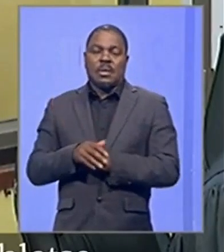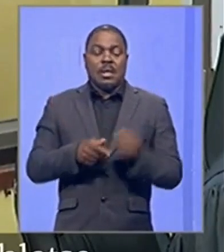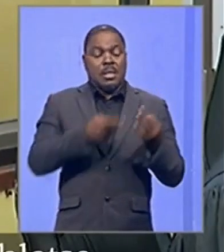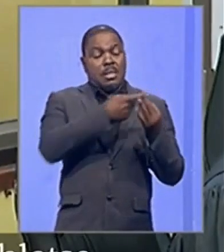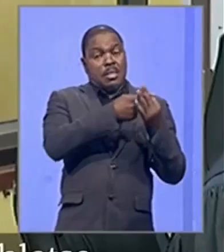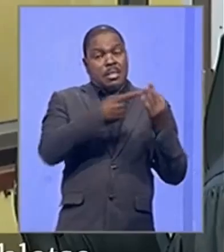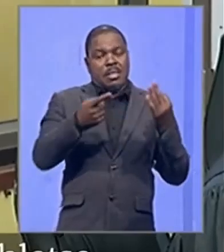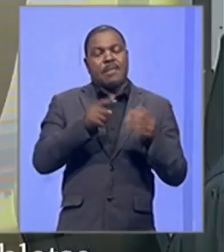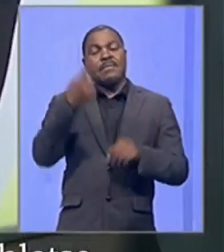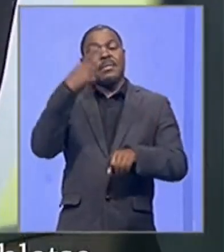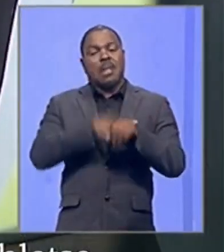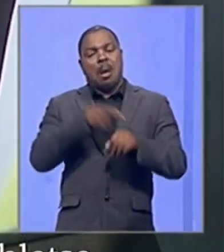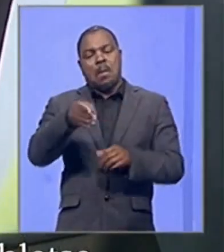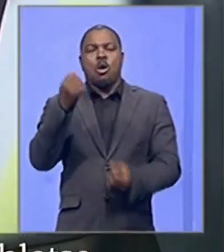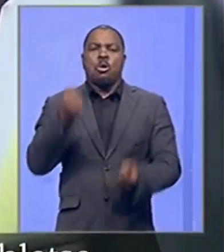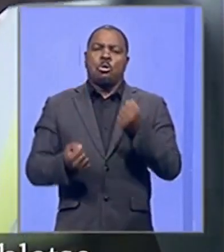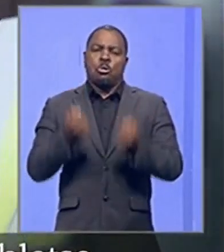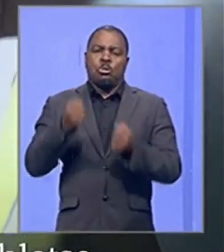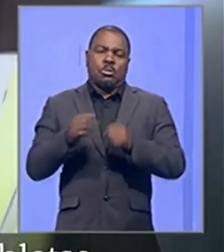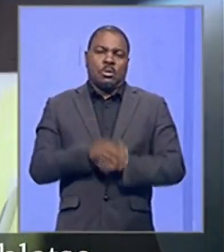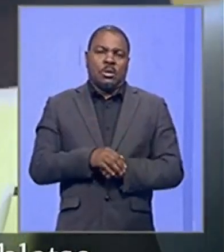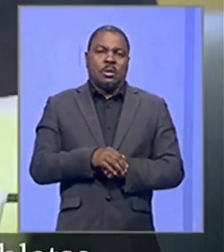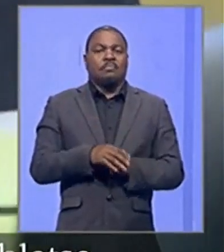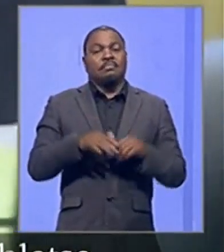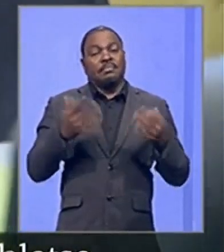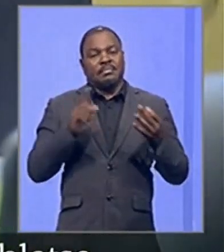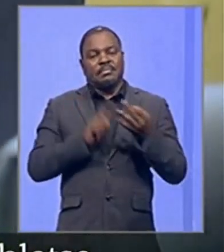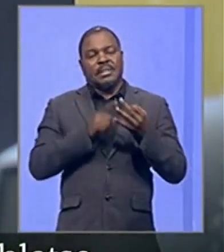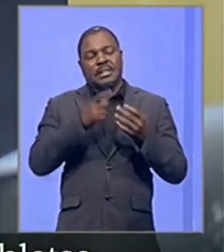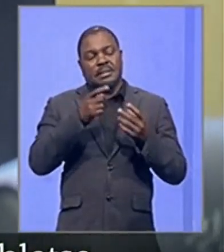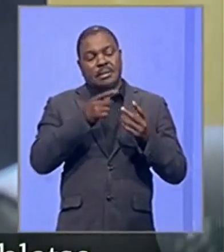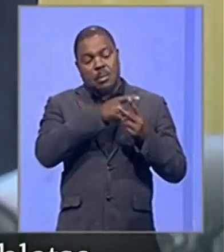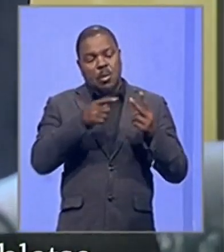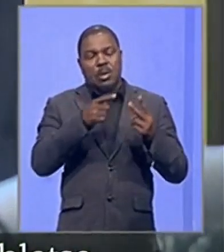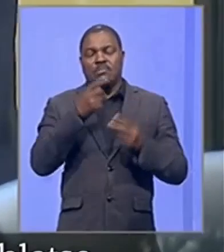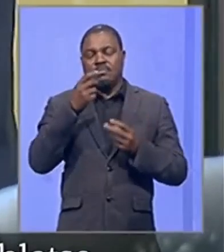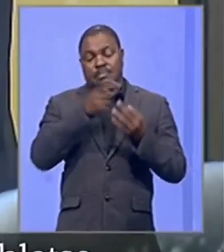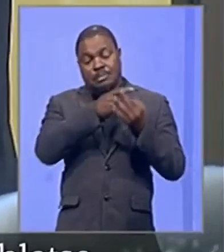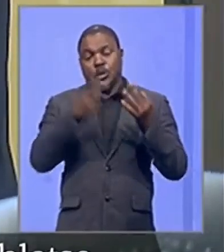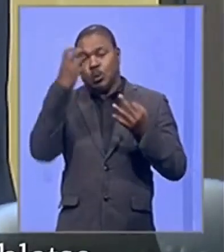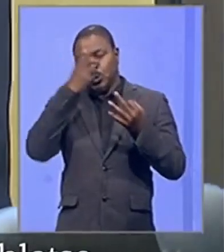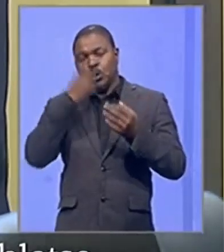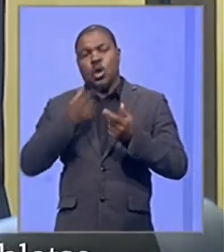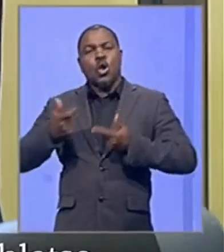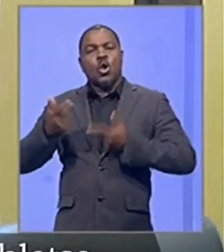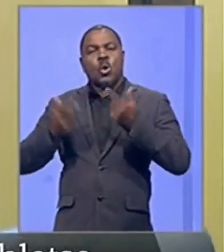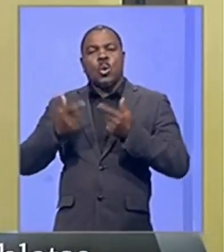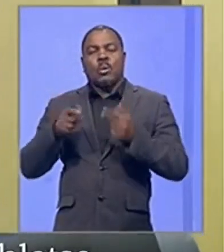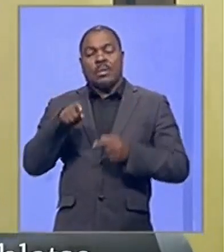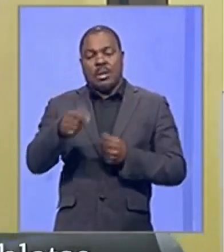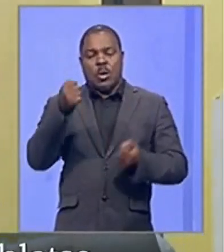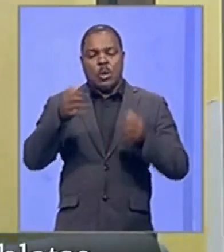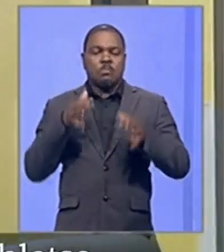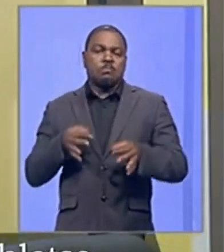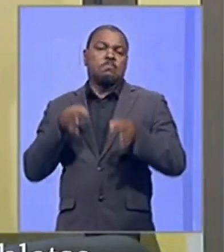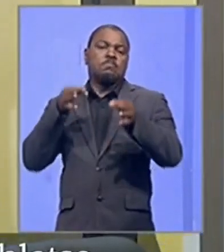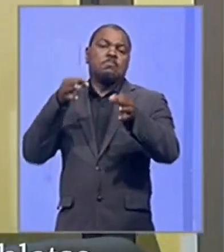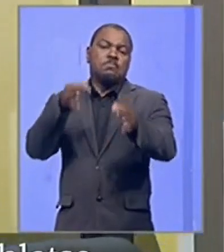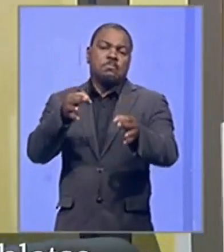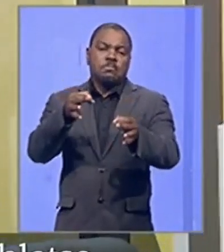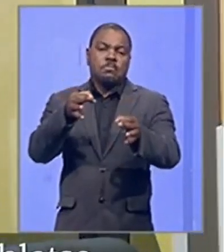la ntlha mo kgotlatshekelo mme ba ne ba tshwanelwa ke go batla mmueledi. Fela kgotlatshekelo e ne ya busetsa kgetsi ya bona morago go fitlha